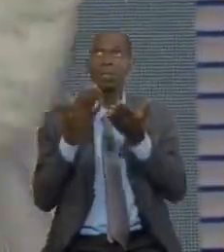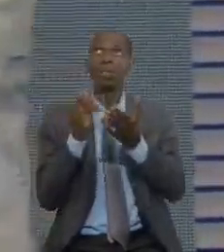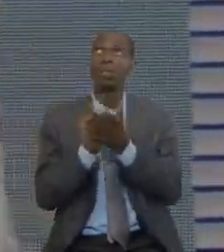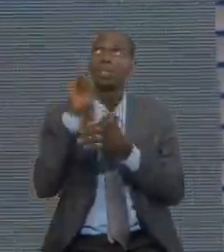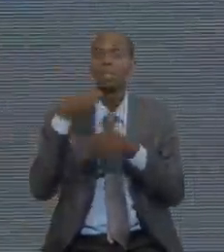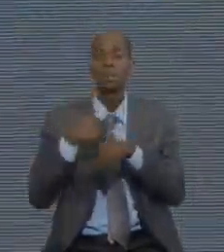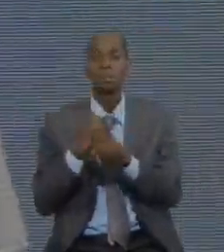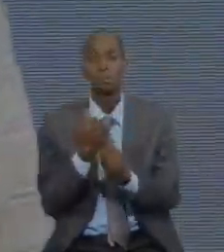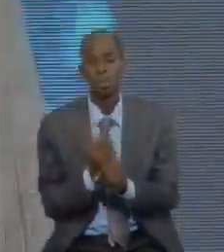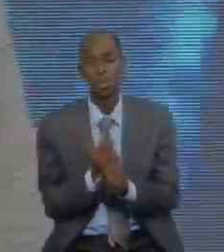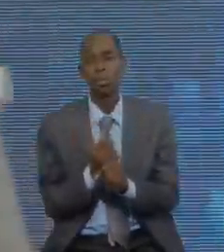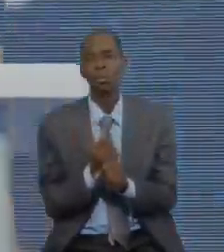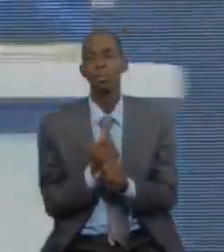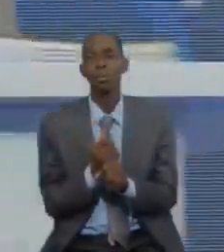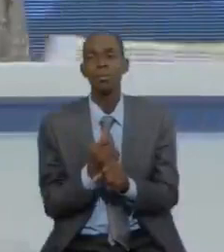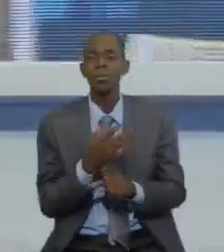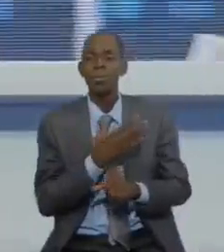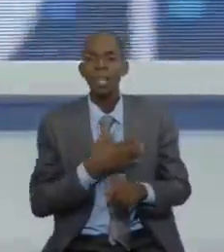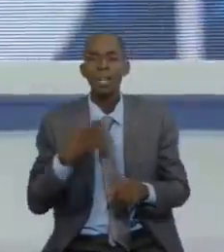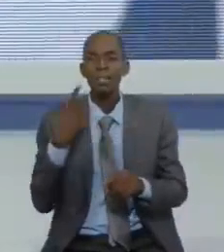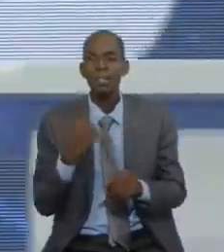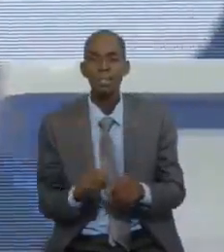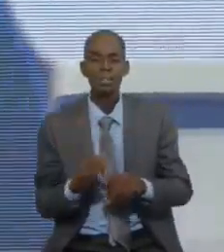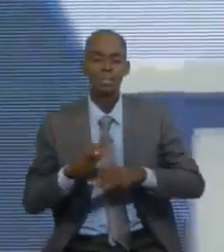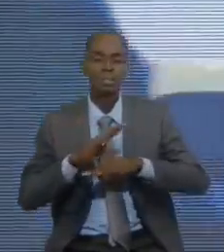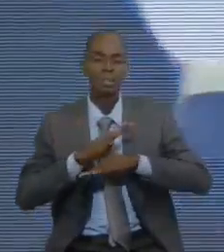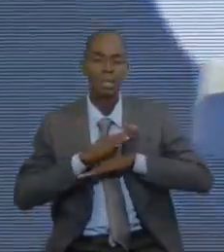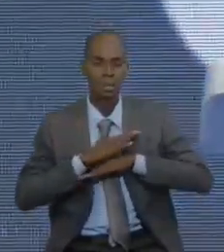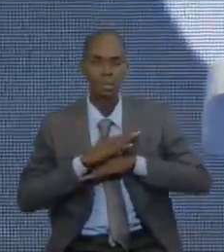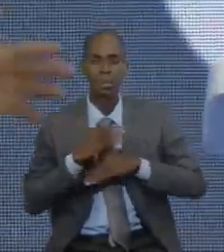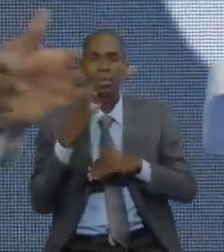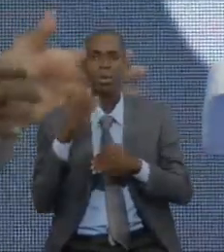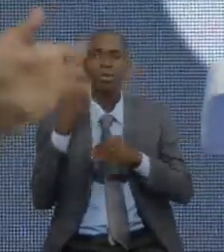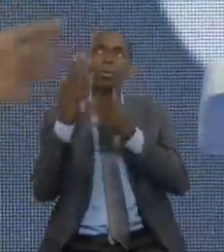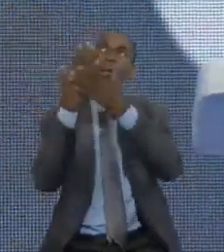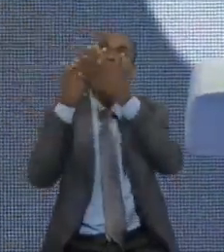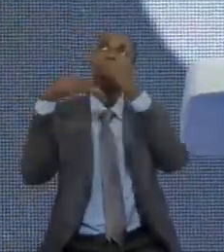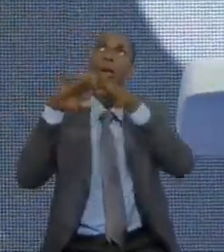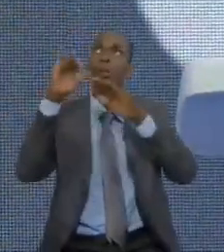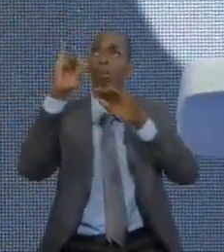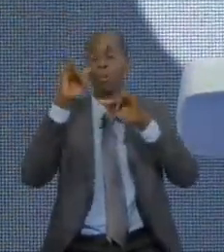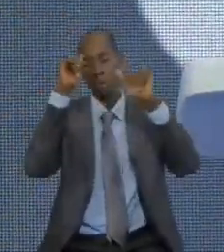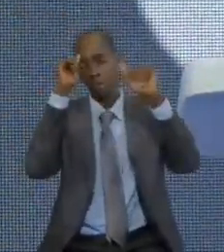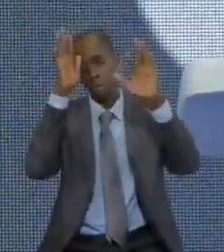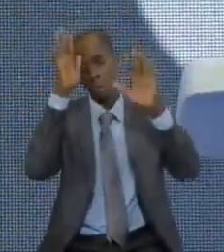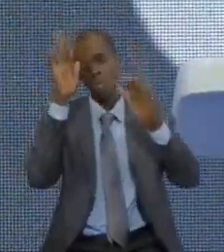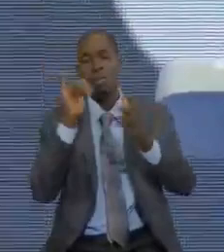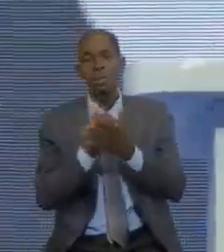made. And the satisfaction of the Heavenly Father that became